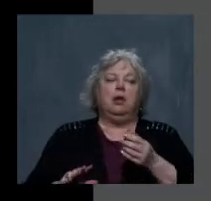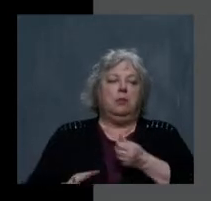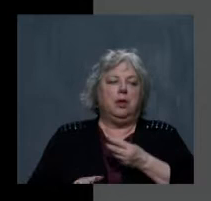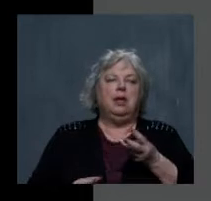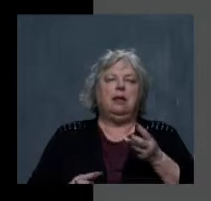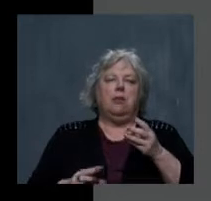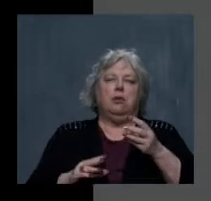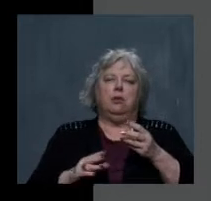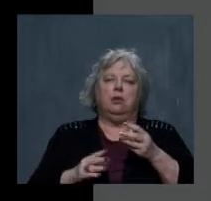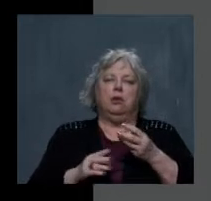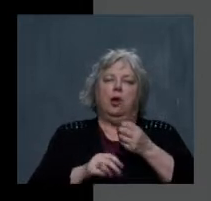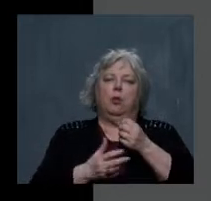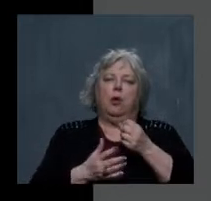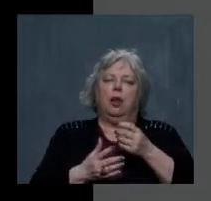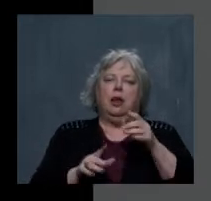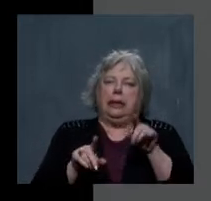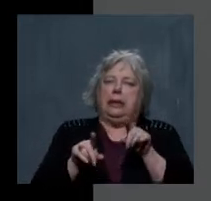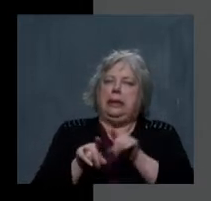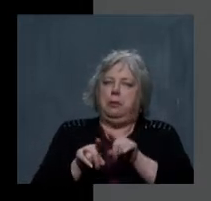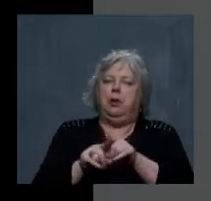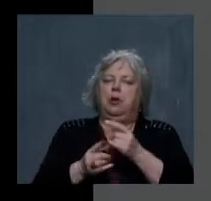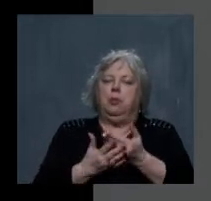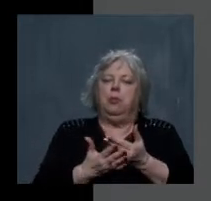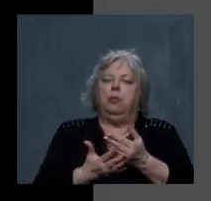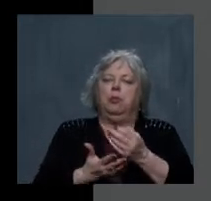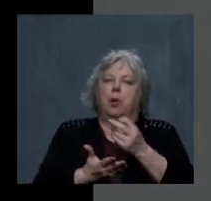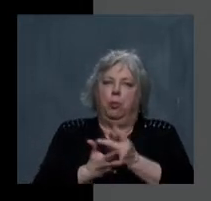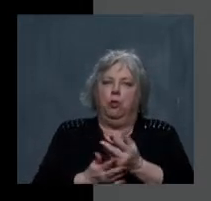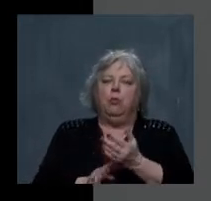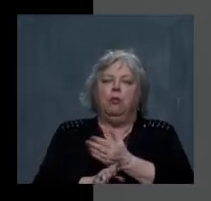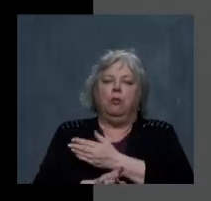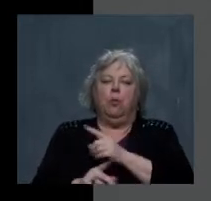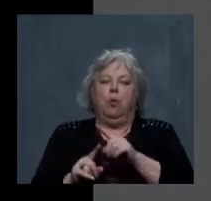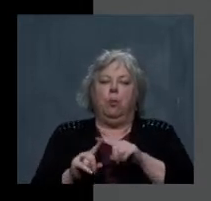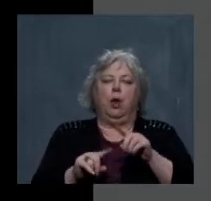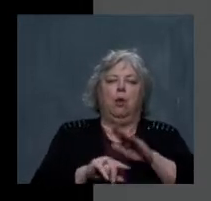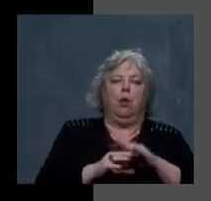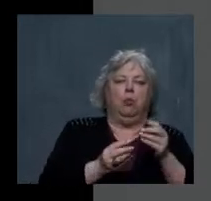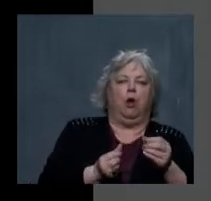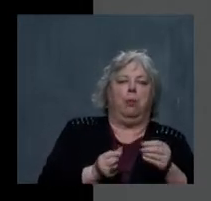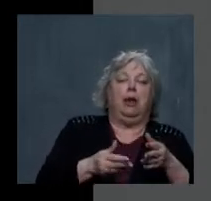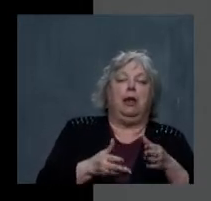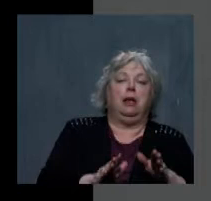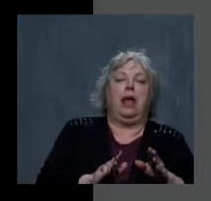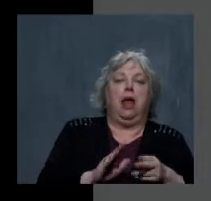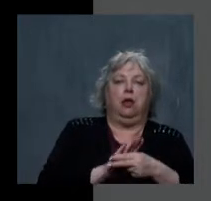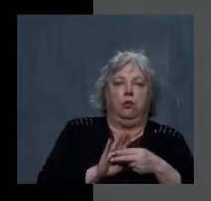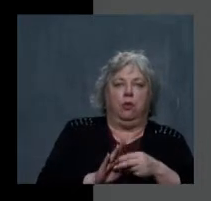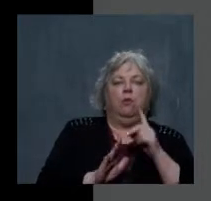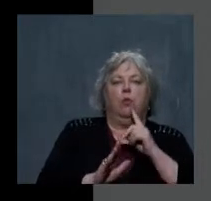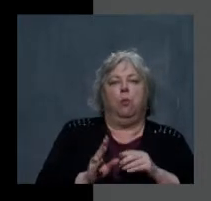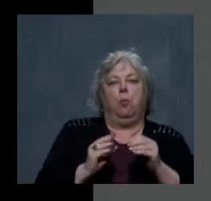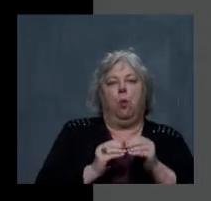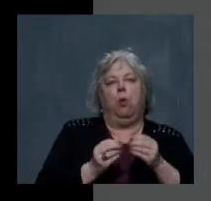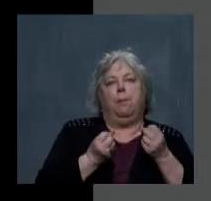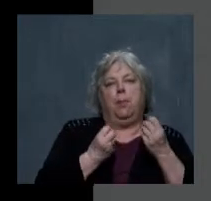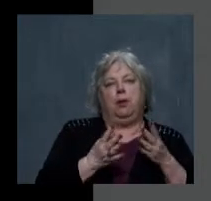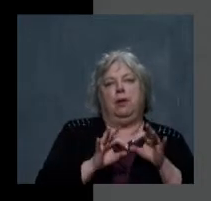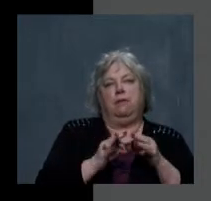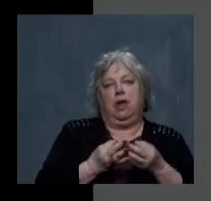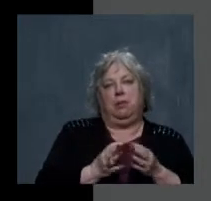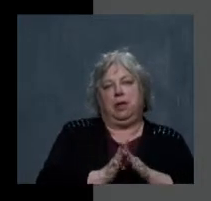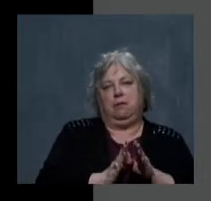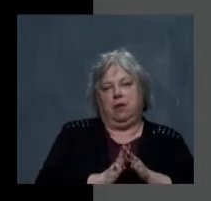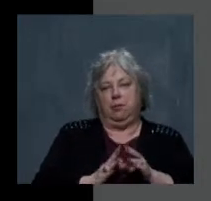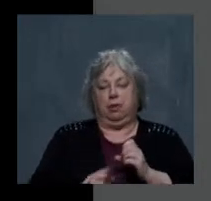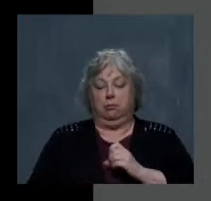style which have been approved, but both of those were on property that was zoned to allow for a more dense multifamily development. Staff